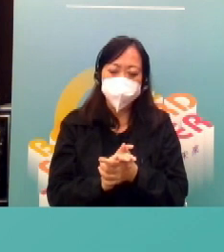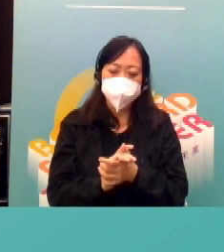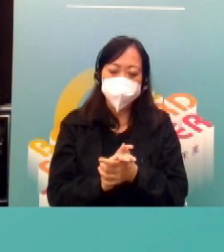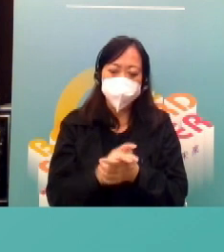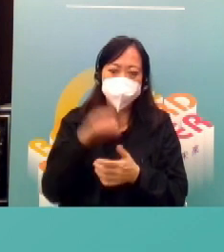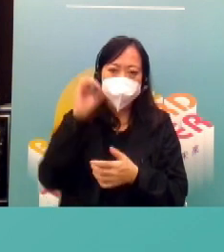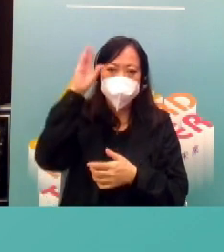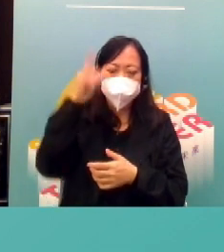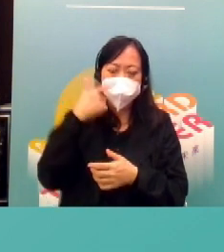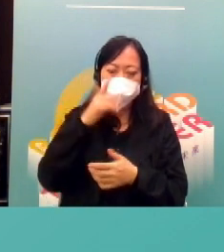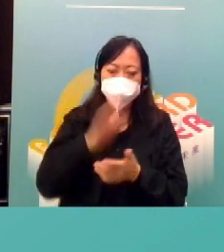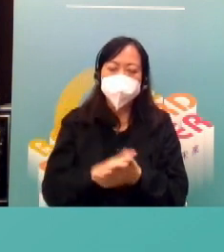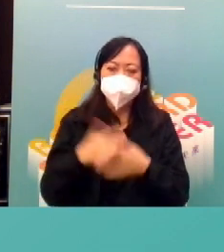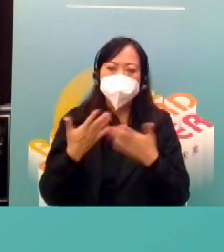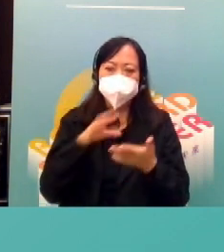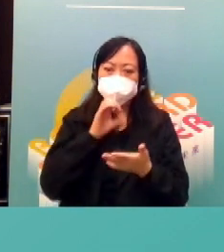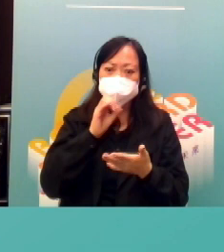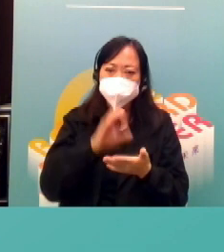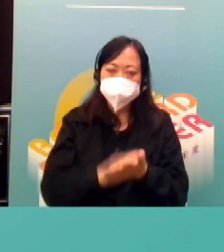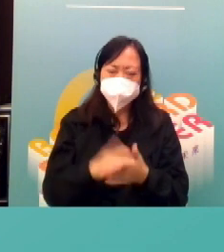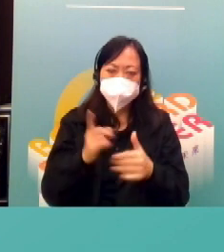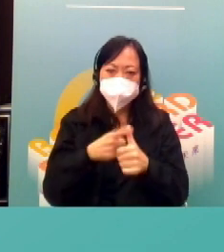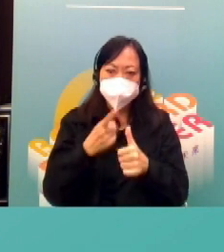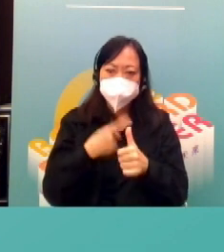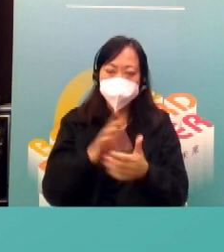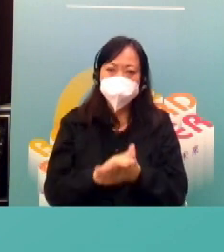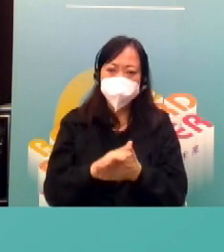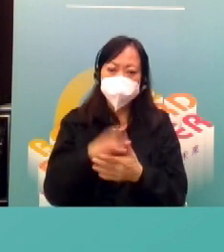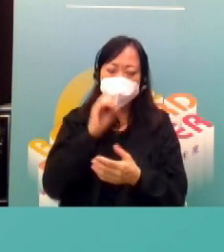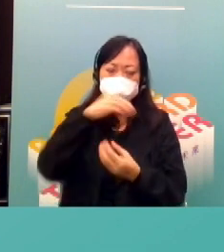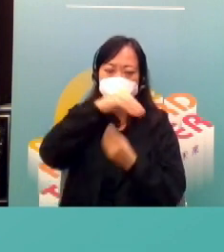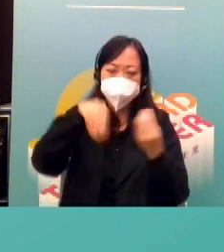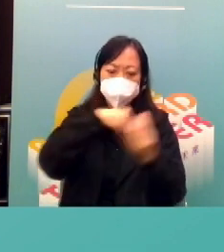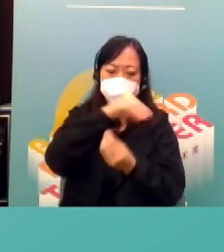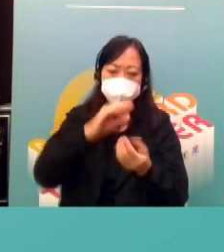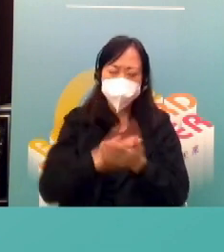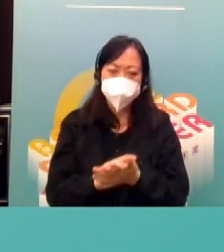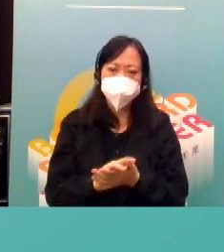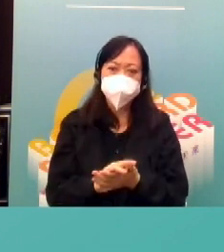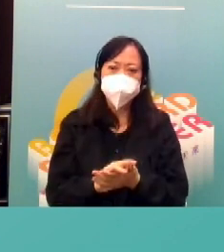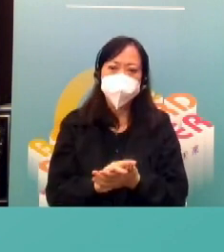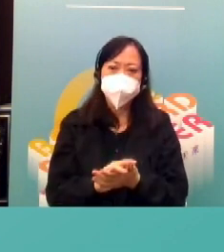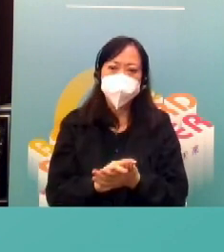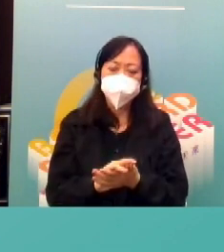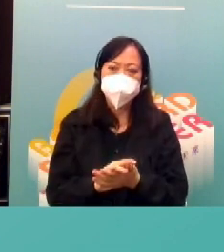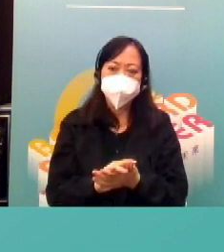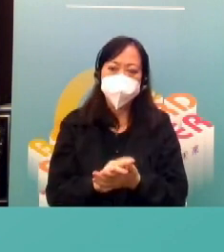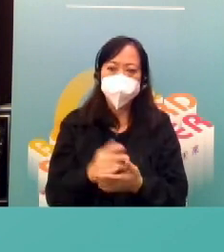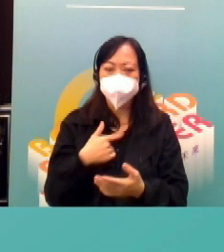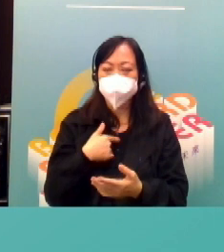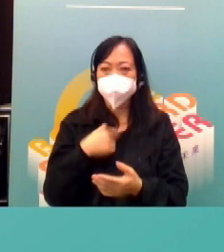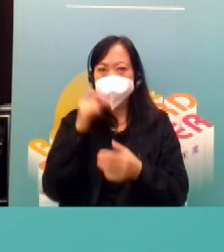context. We'll all be very familiar with this. So some policy approaches that we've seen governments taking to promote